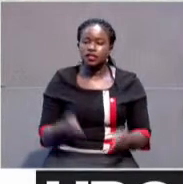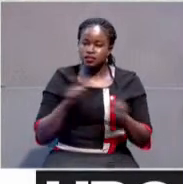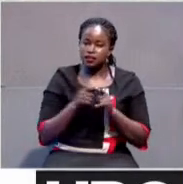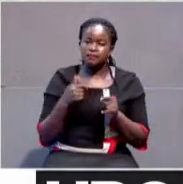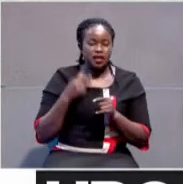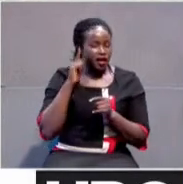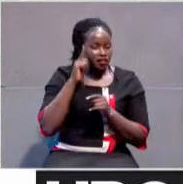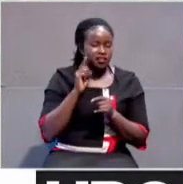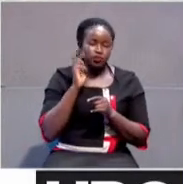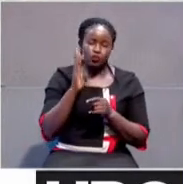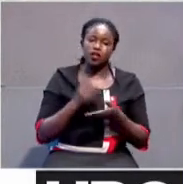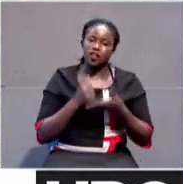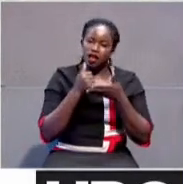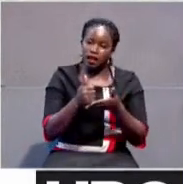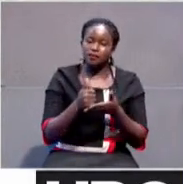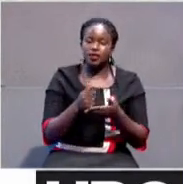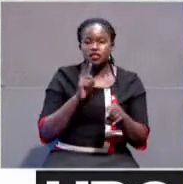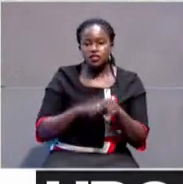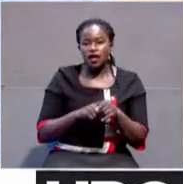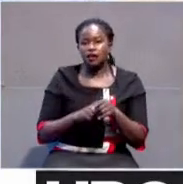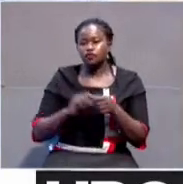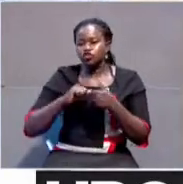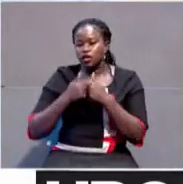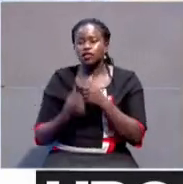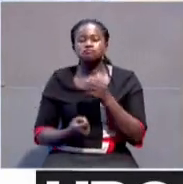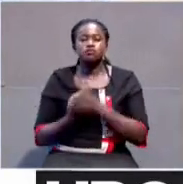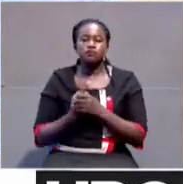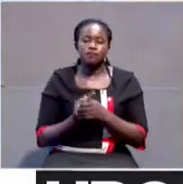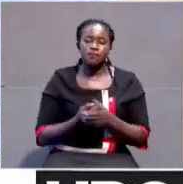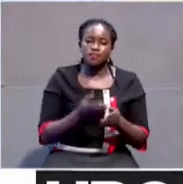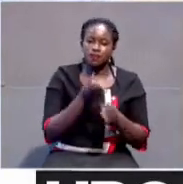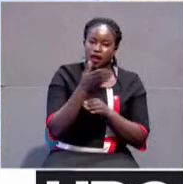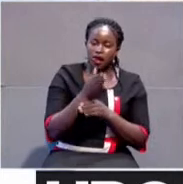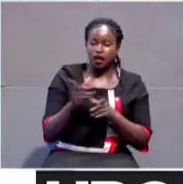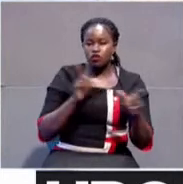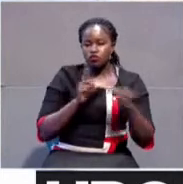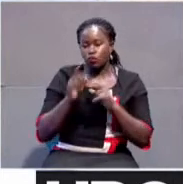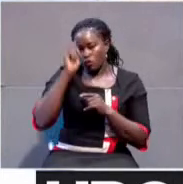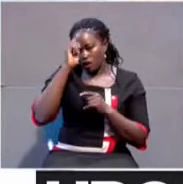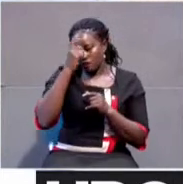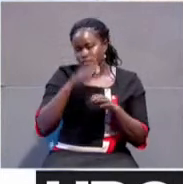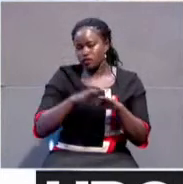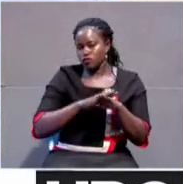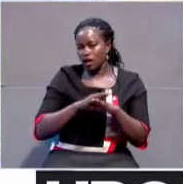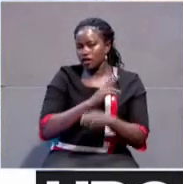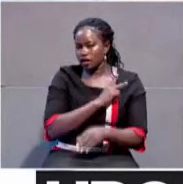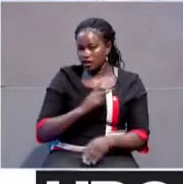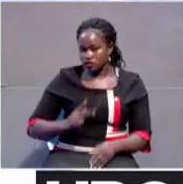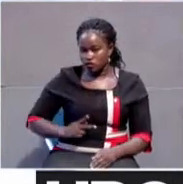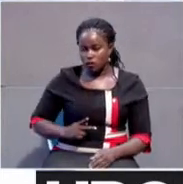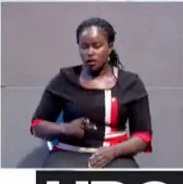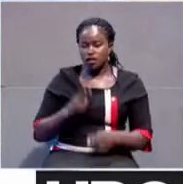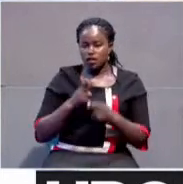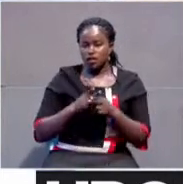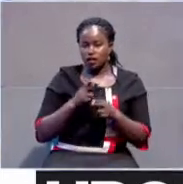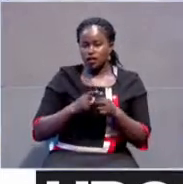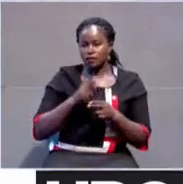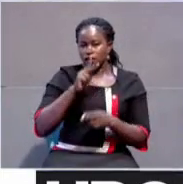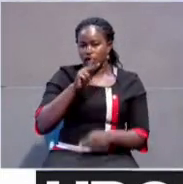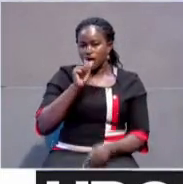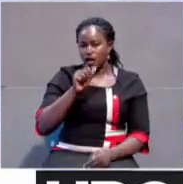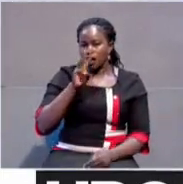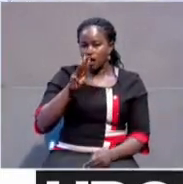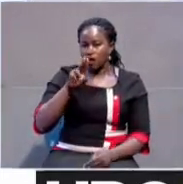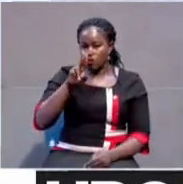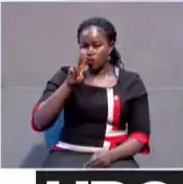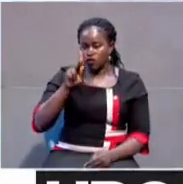help you when you meet challenges. Minister for Local Government in Buganda Kingdom, Joseph Kawuchi, says people are